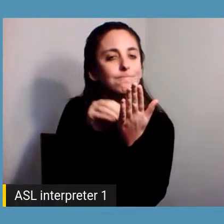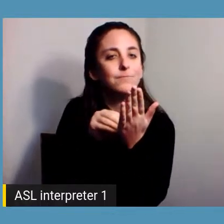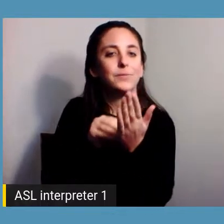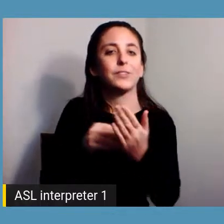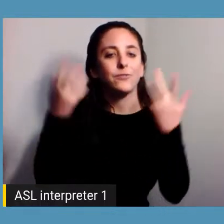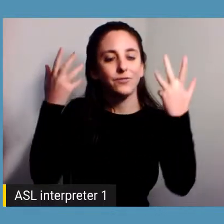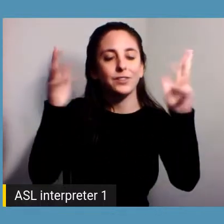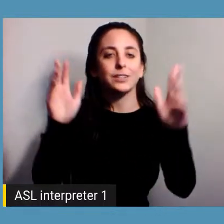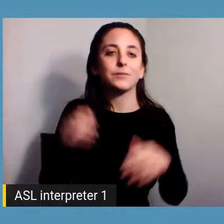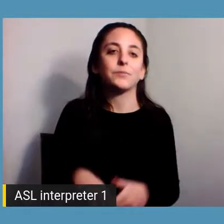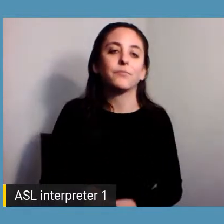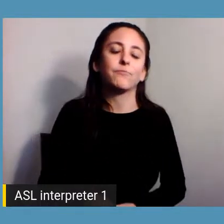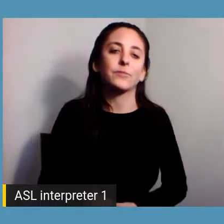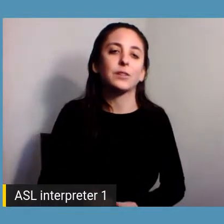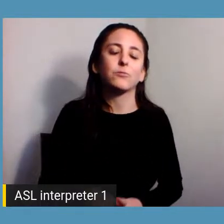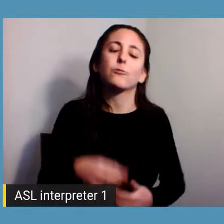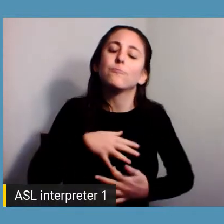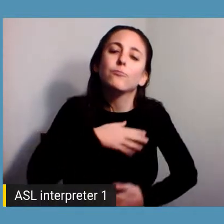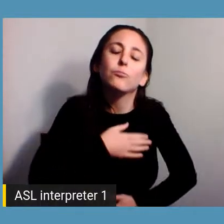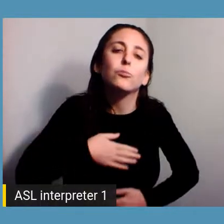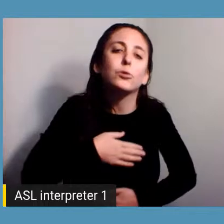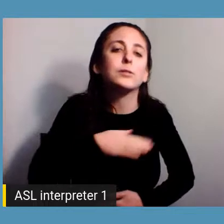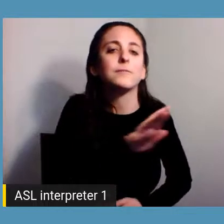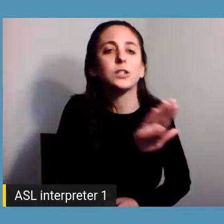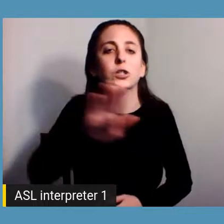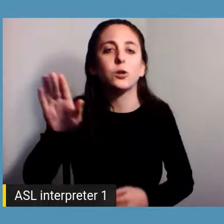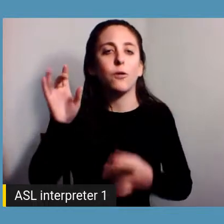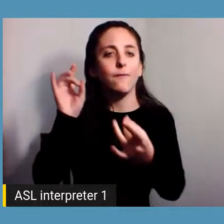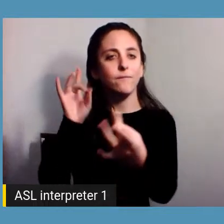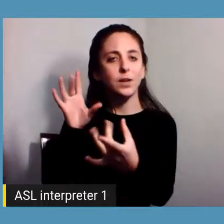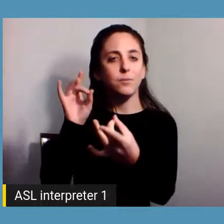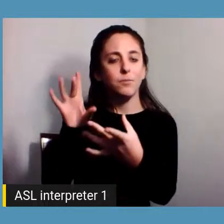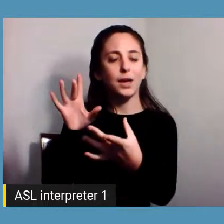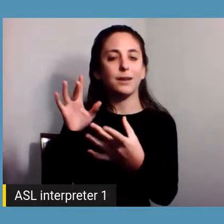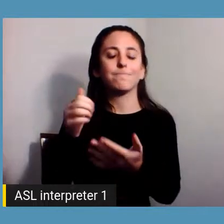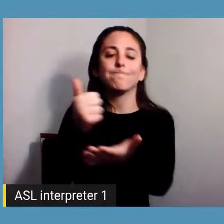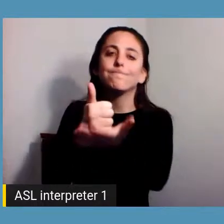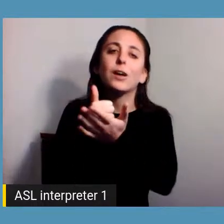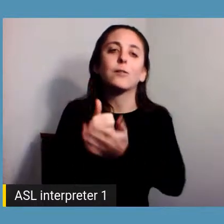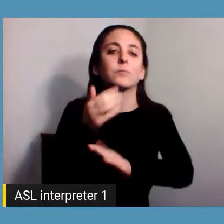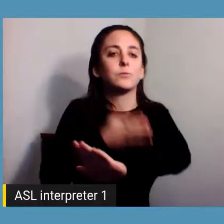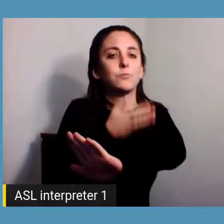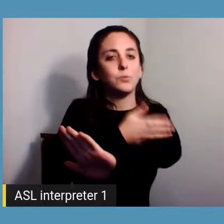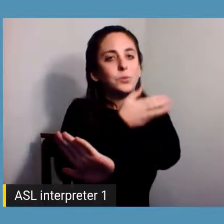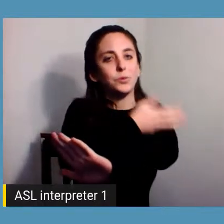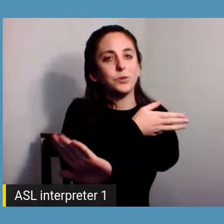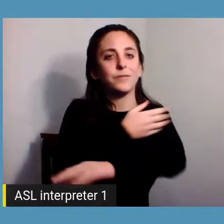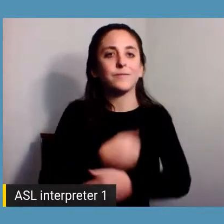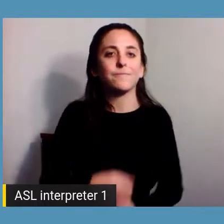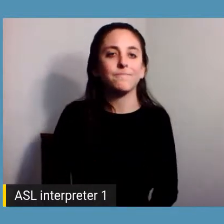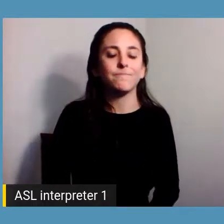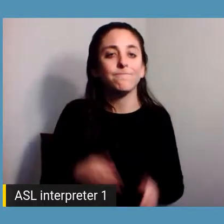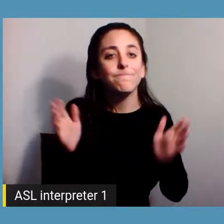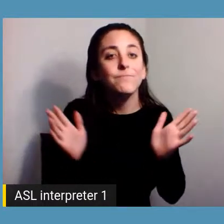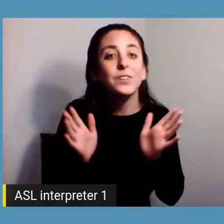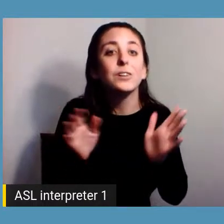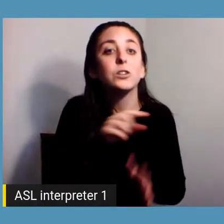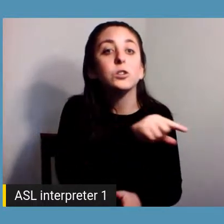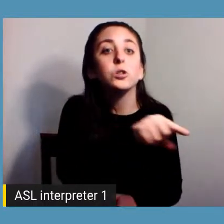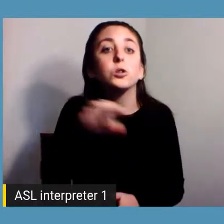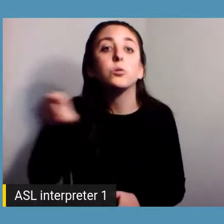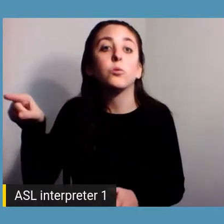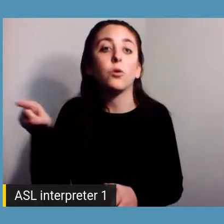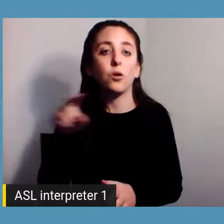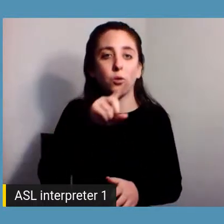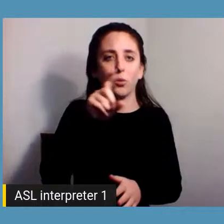pre-registered. We'd greatly appreciate it if you'd share your experience with us and help us improve our work. We encourage you to post questions to our